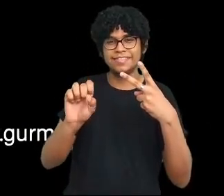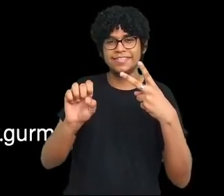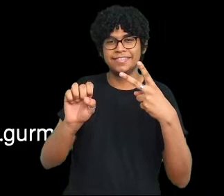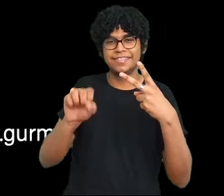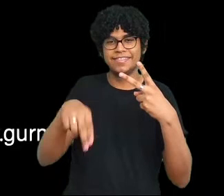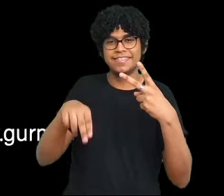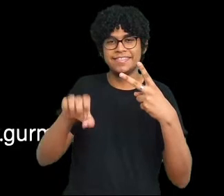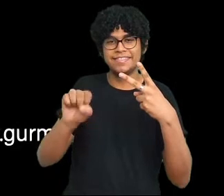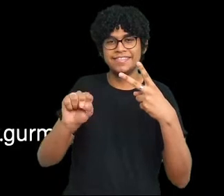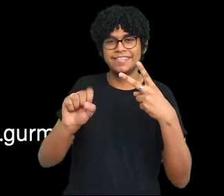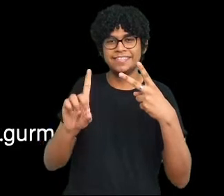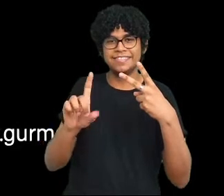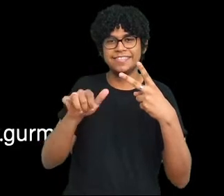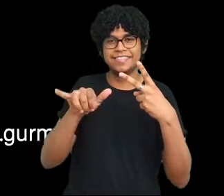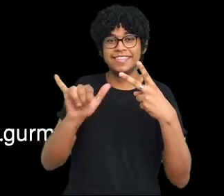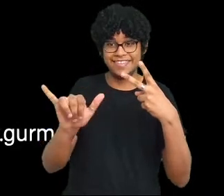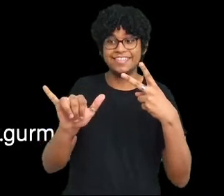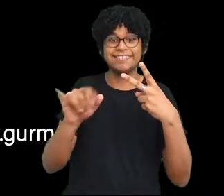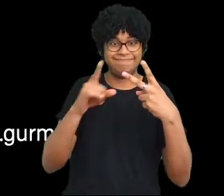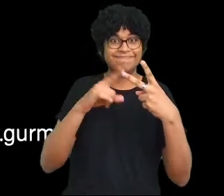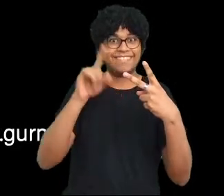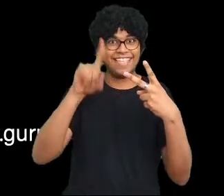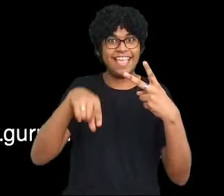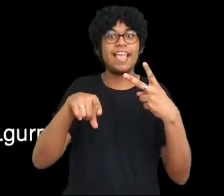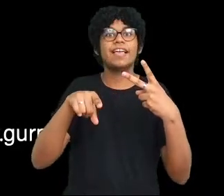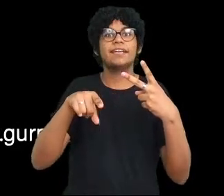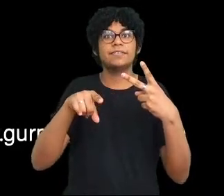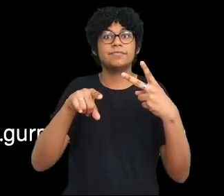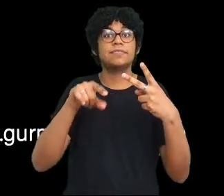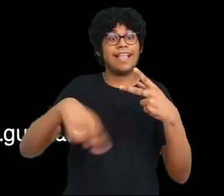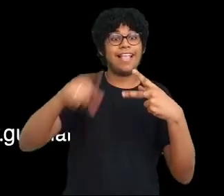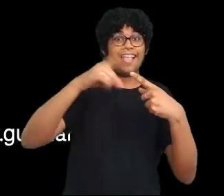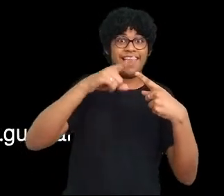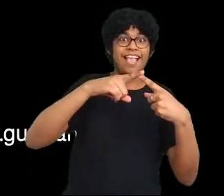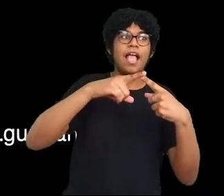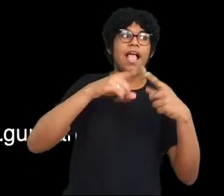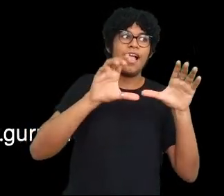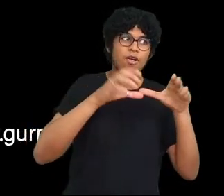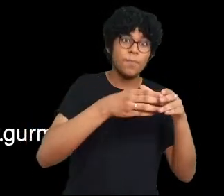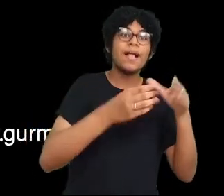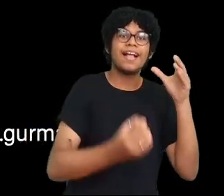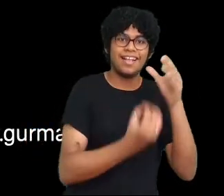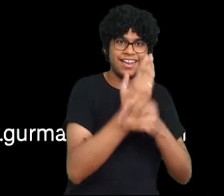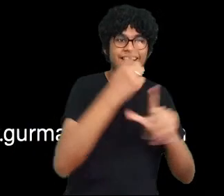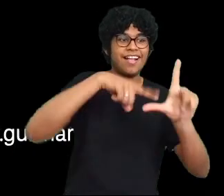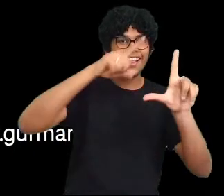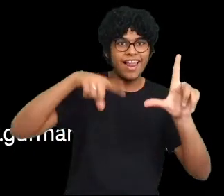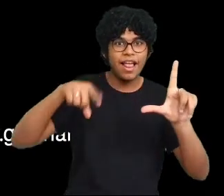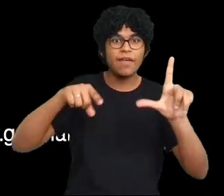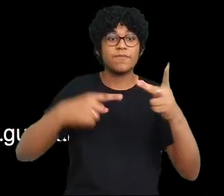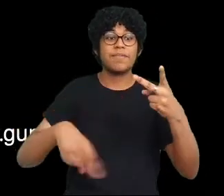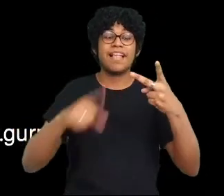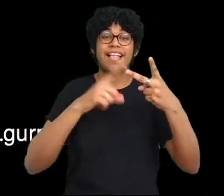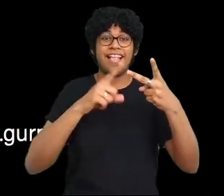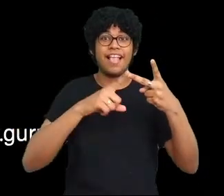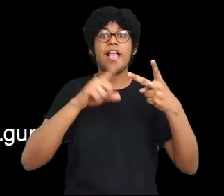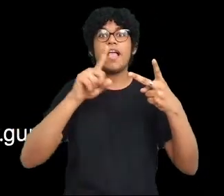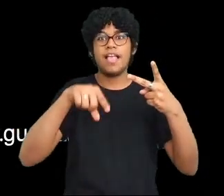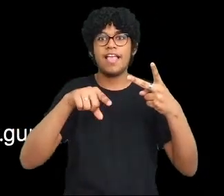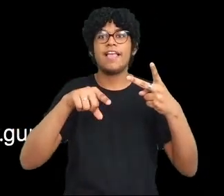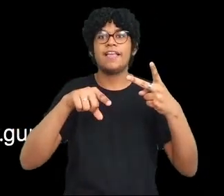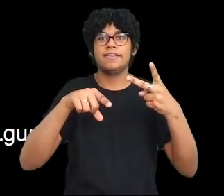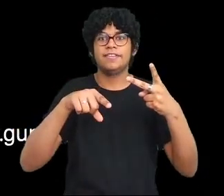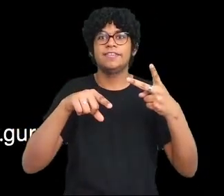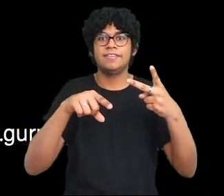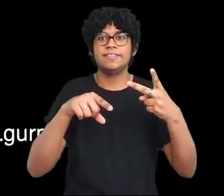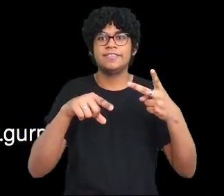chart. Then something that's running right now is 30-day map challenge. So Topi is